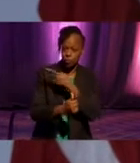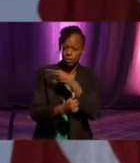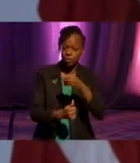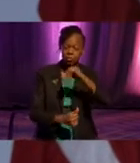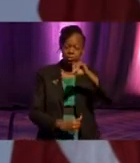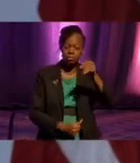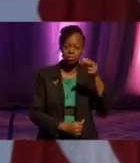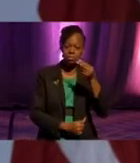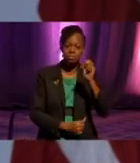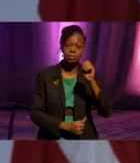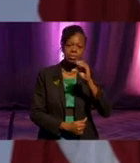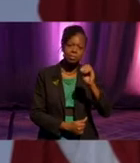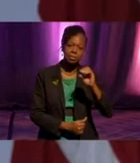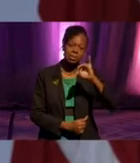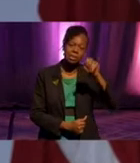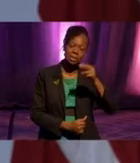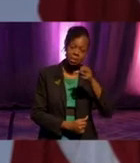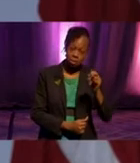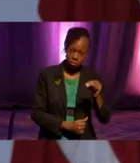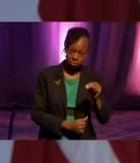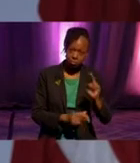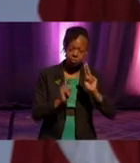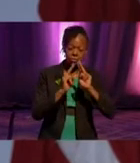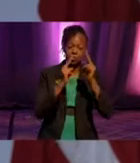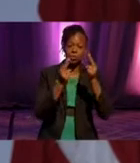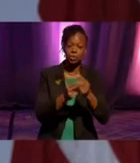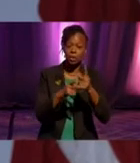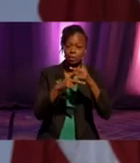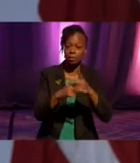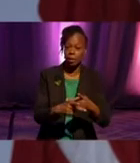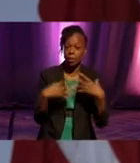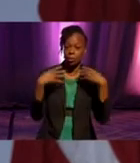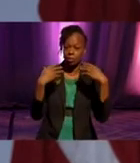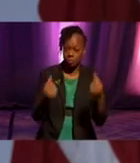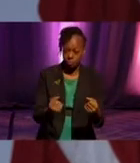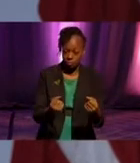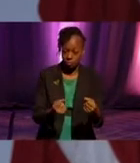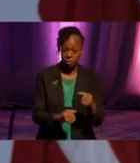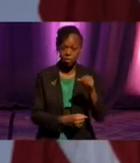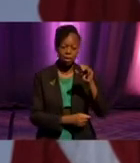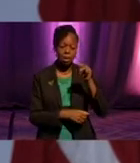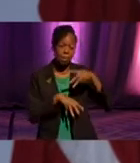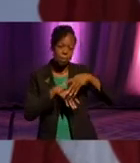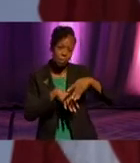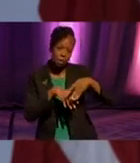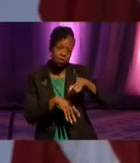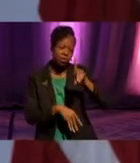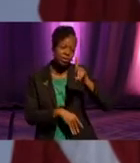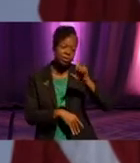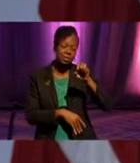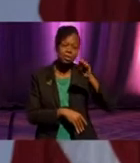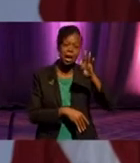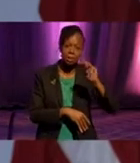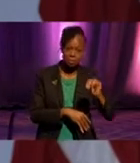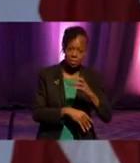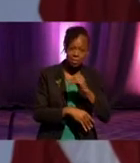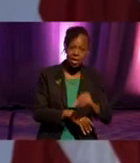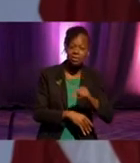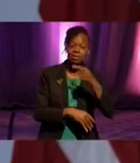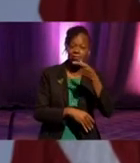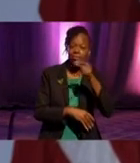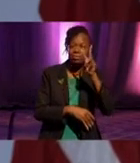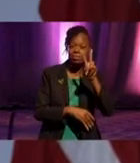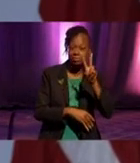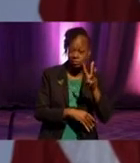Healthcare, March of Dimes, MedStar Health, White Ribbon Alliance, the George Washington University Hospital, Children's